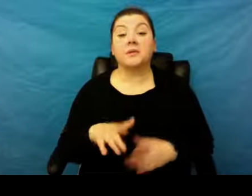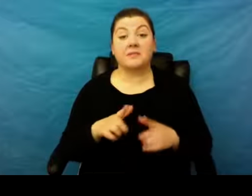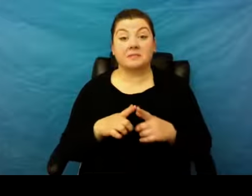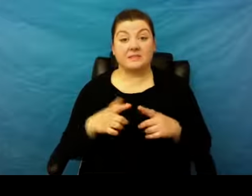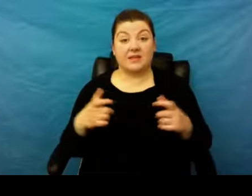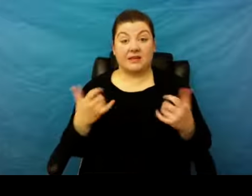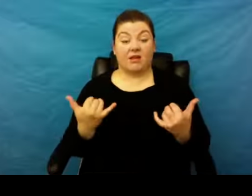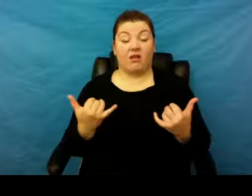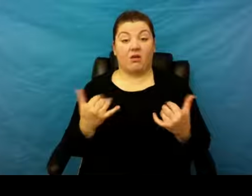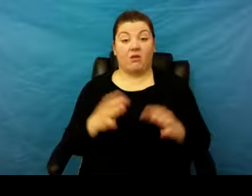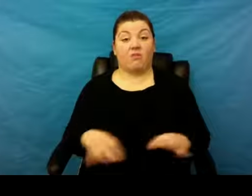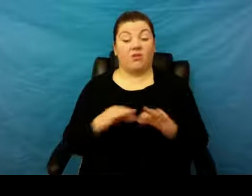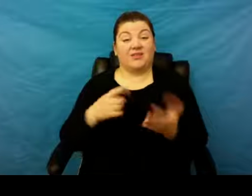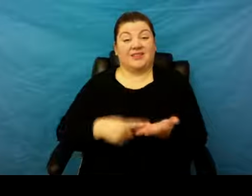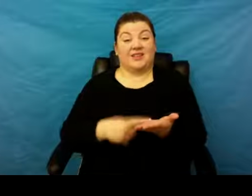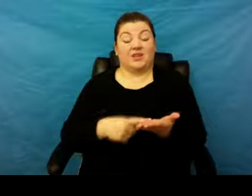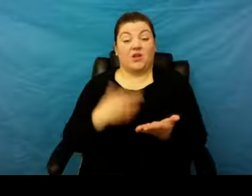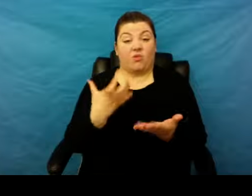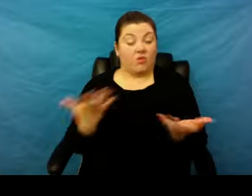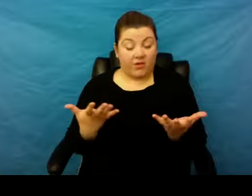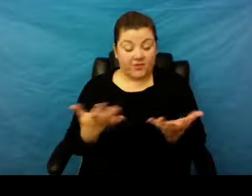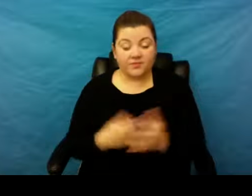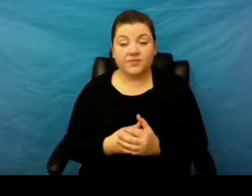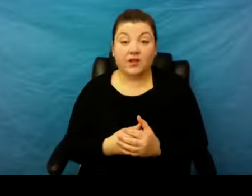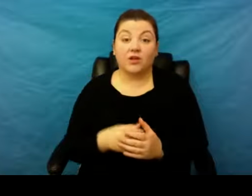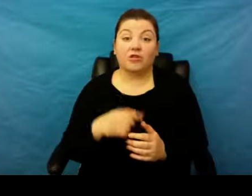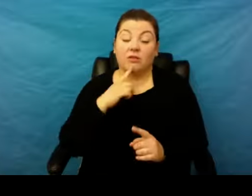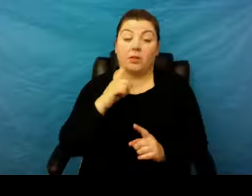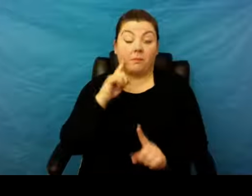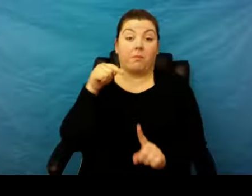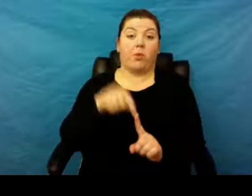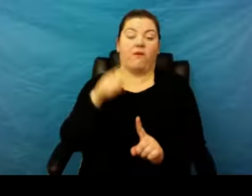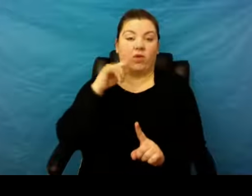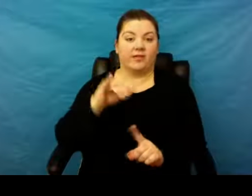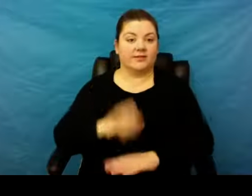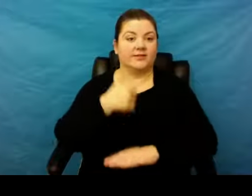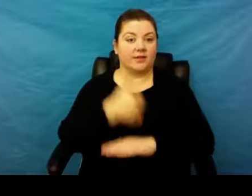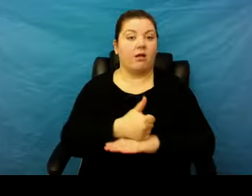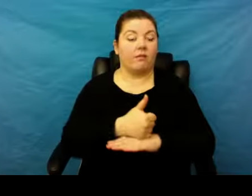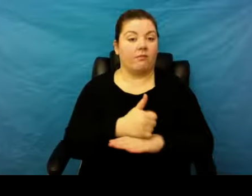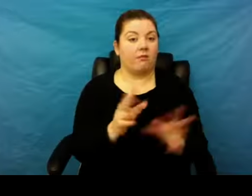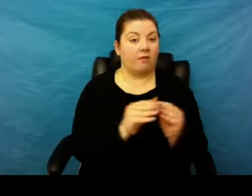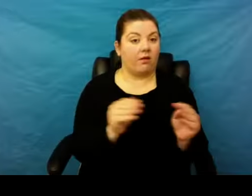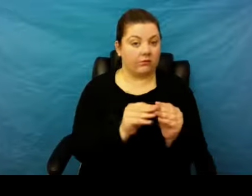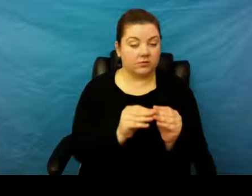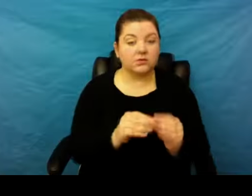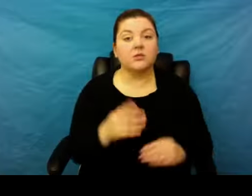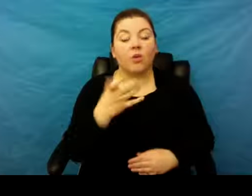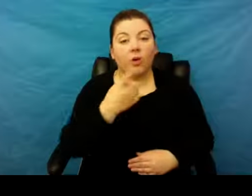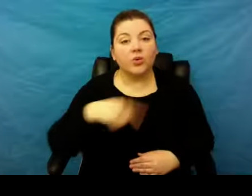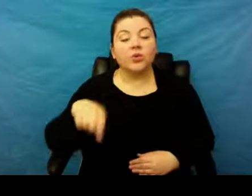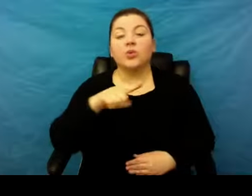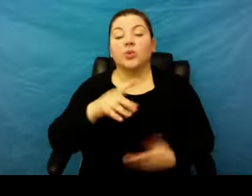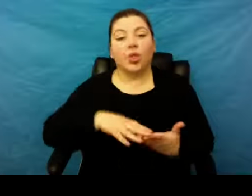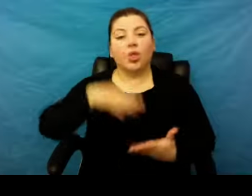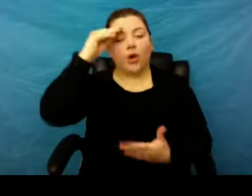about? And I think the reason I wanted to have this call is how to protect your family. And I think we've